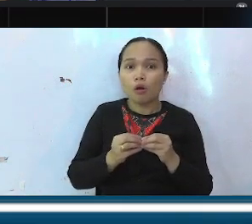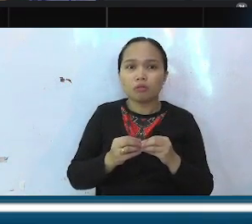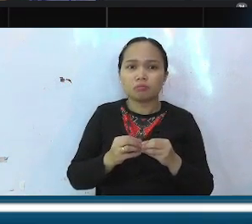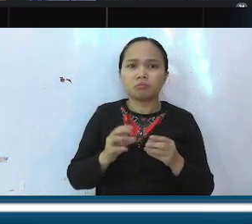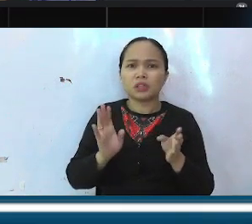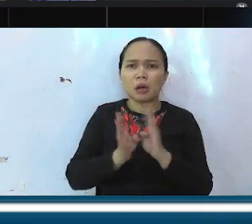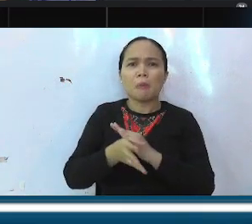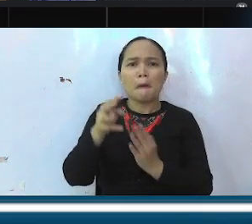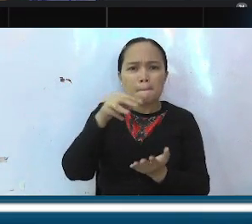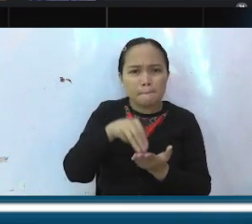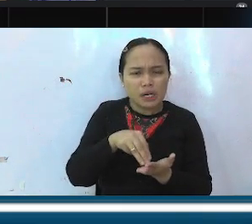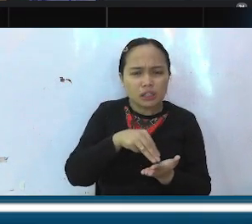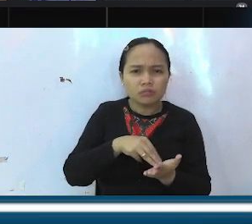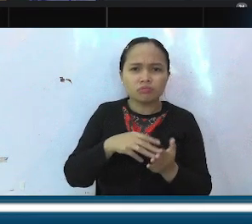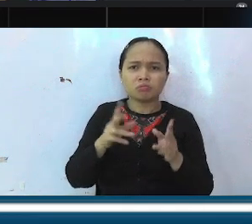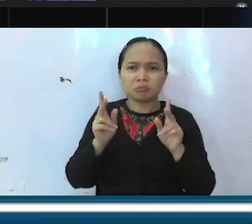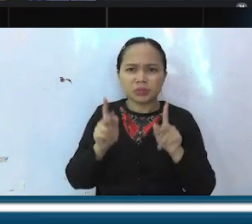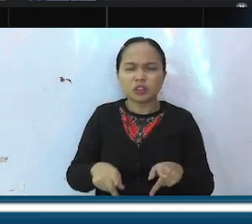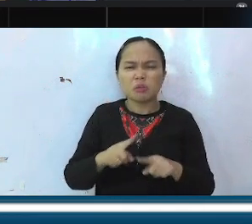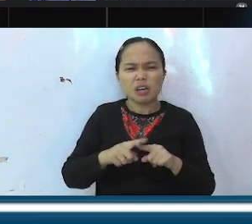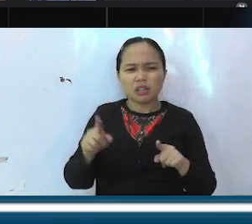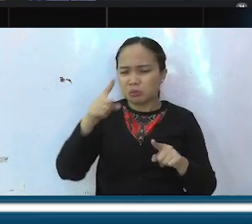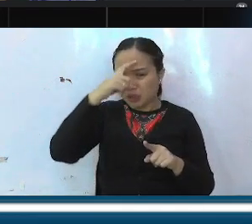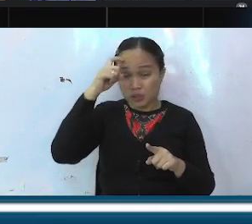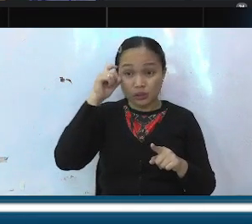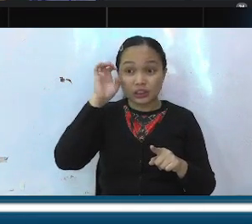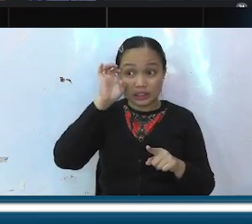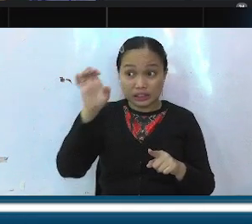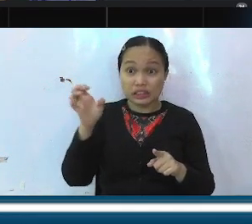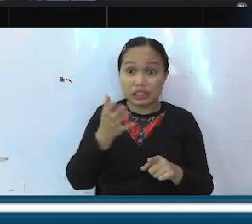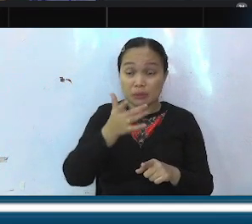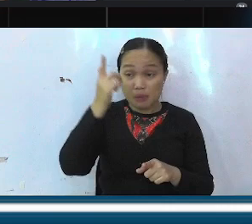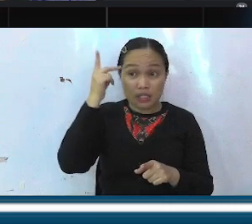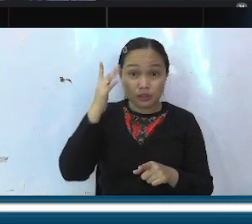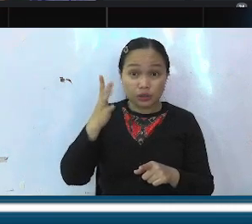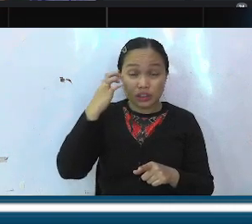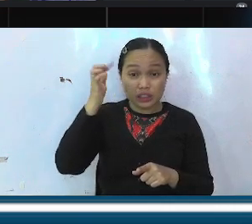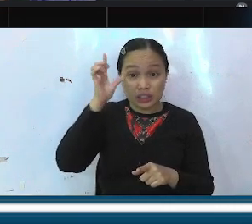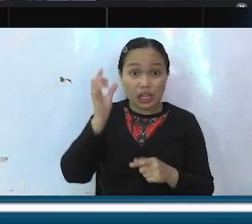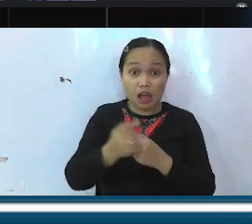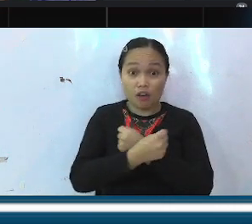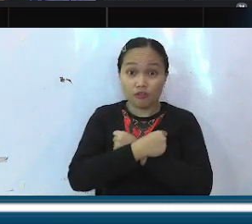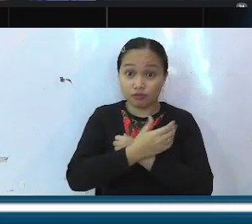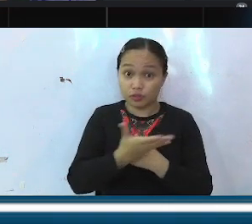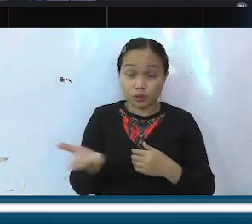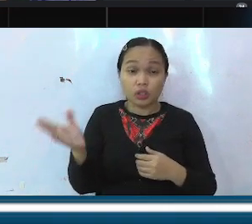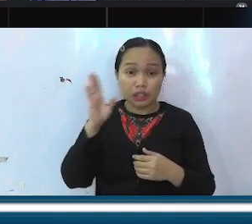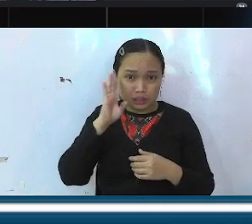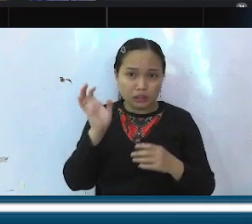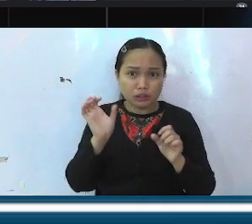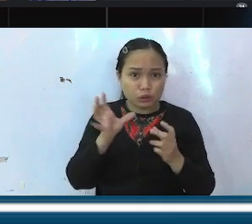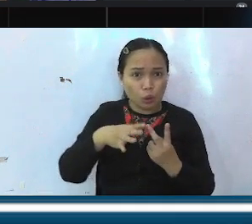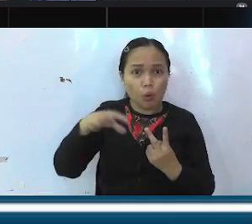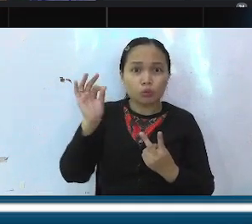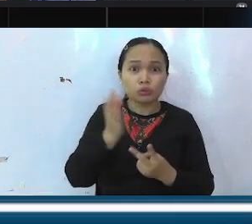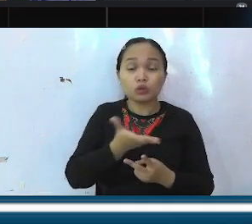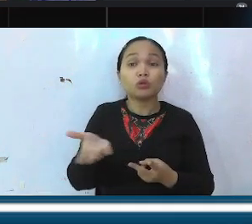Amen. But he's not because he loves you. Yeah. Amen. He chose you over that. Yeah. Amen. You know,